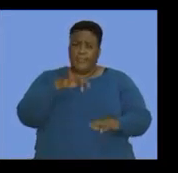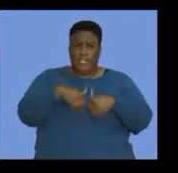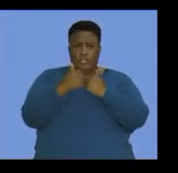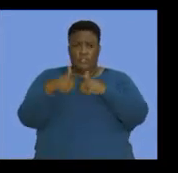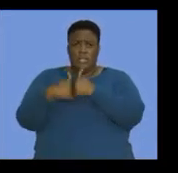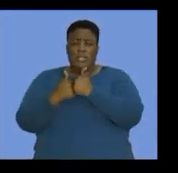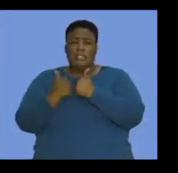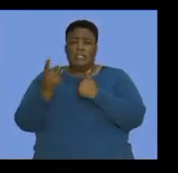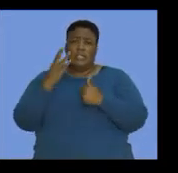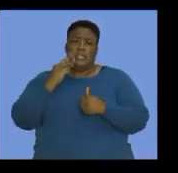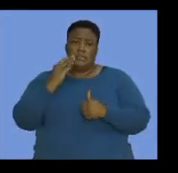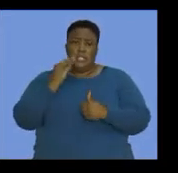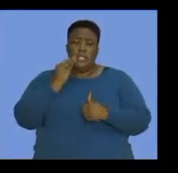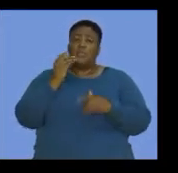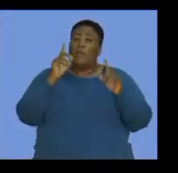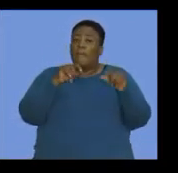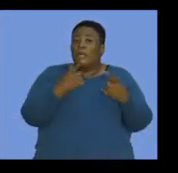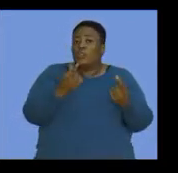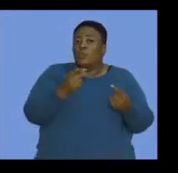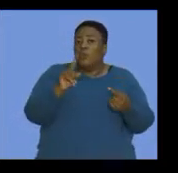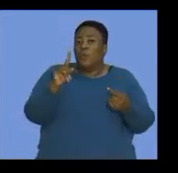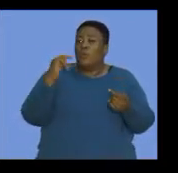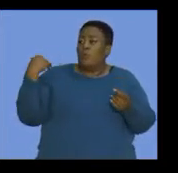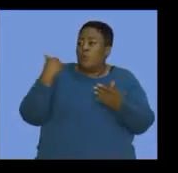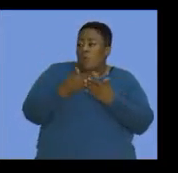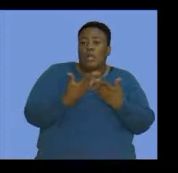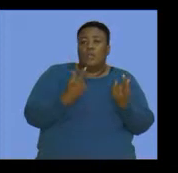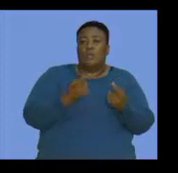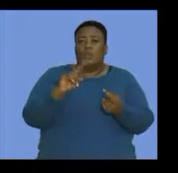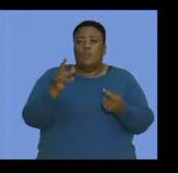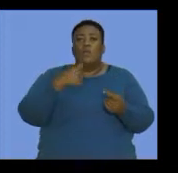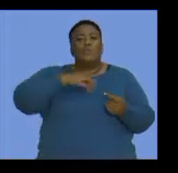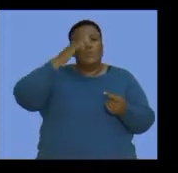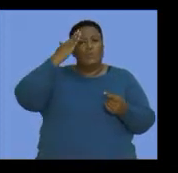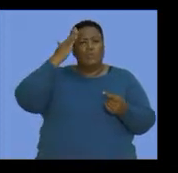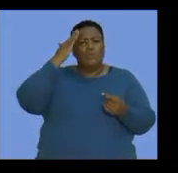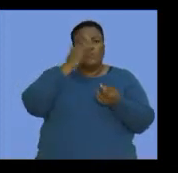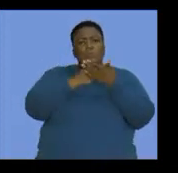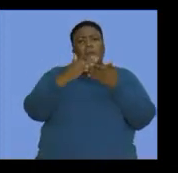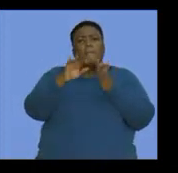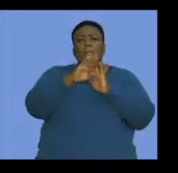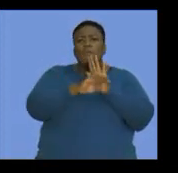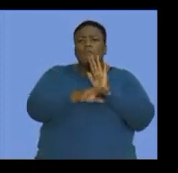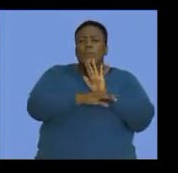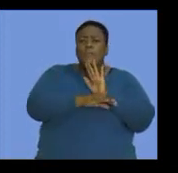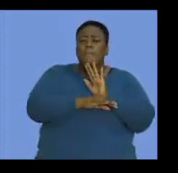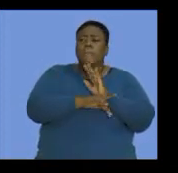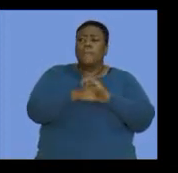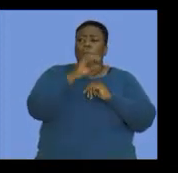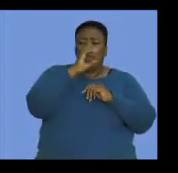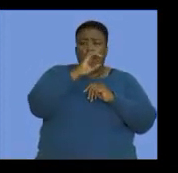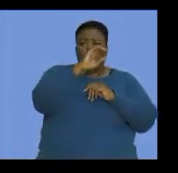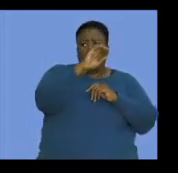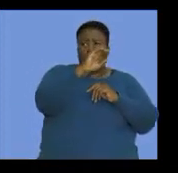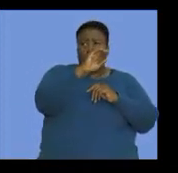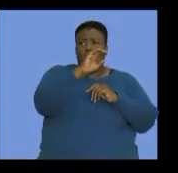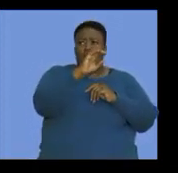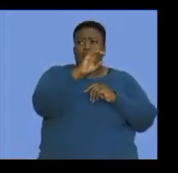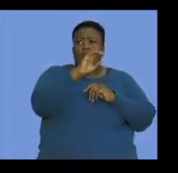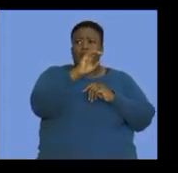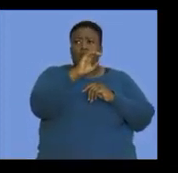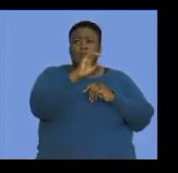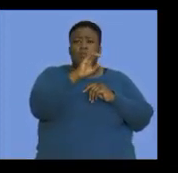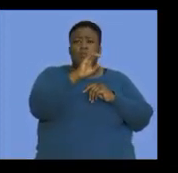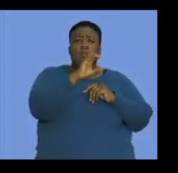face. So what must be done, or what has been done? So we know that there's been certain programs where the horns are sawn